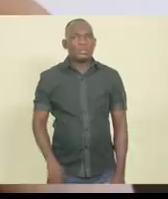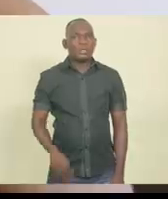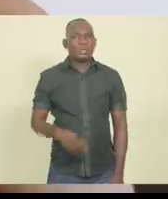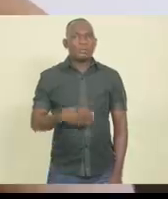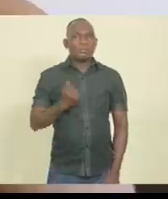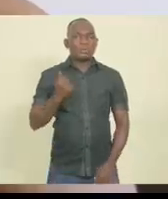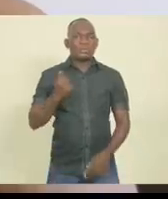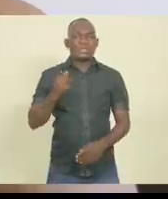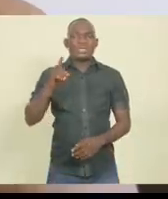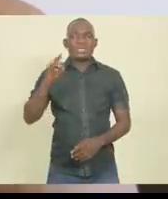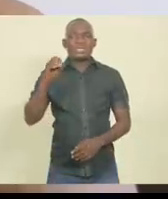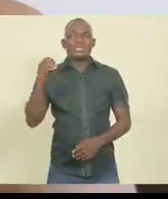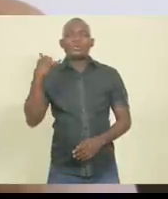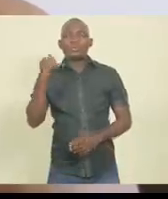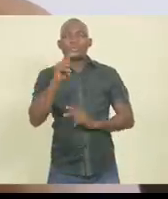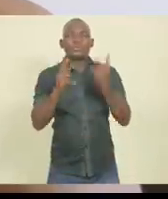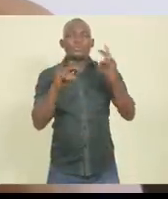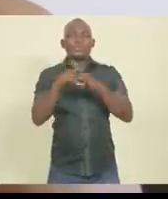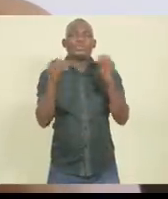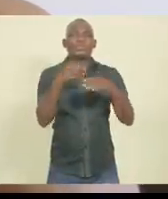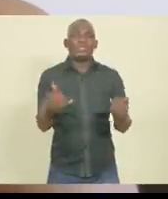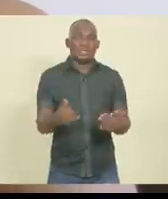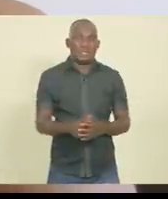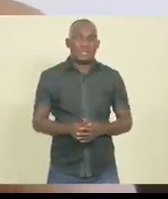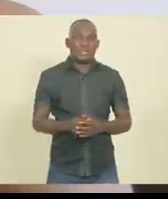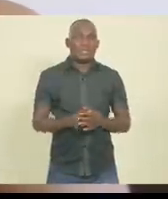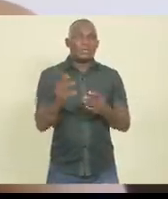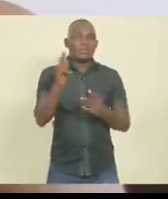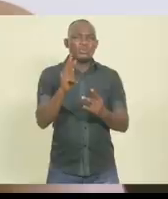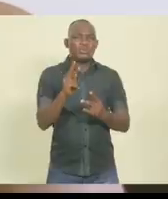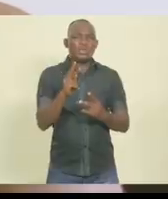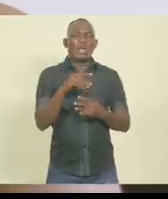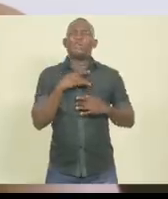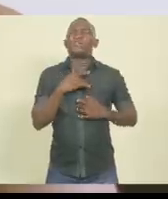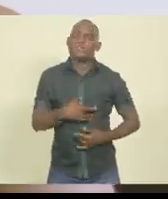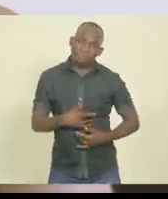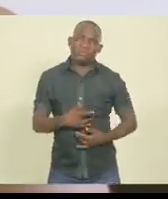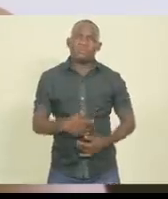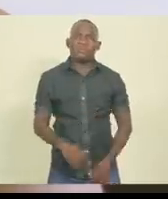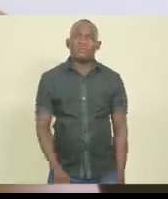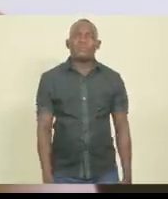Didi just called me. She says there are two people at the office and they're seriously battered.